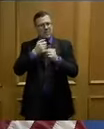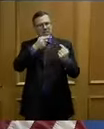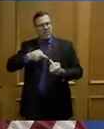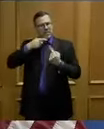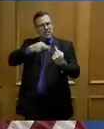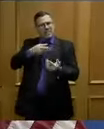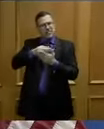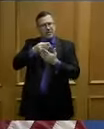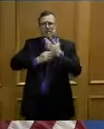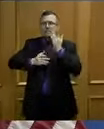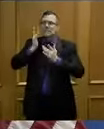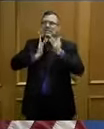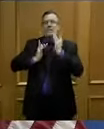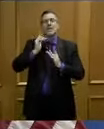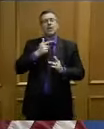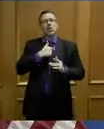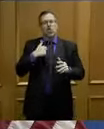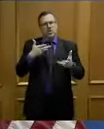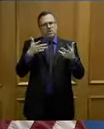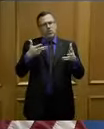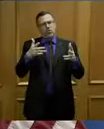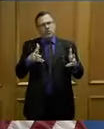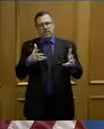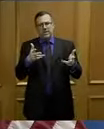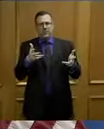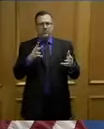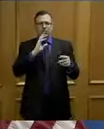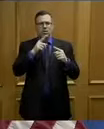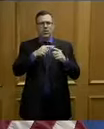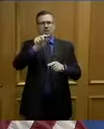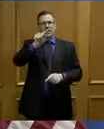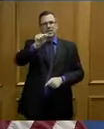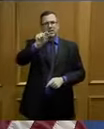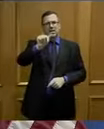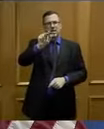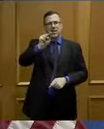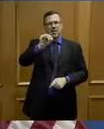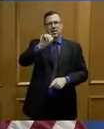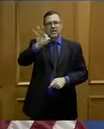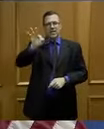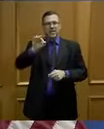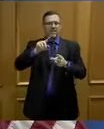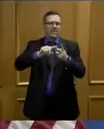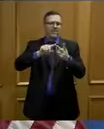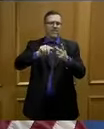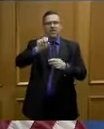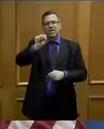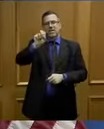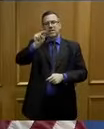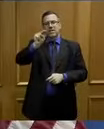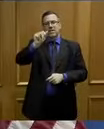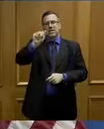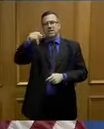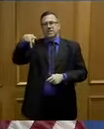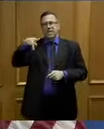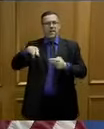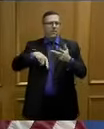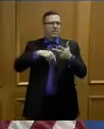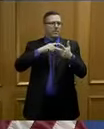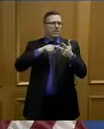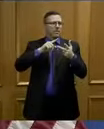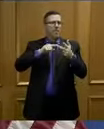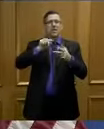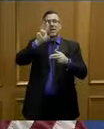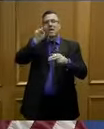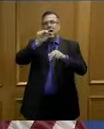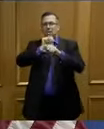talked already previously about TANF funding and about SNAP benefits and about unemployment insurance and a number